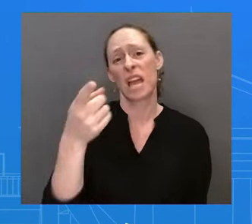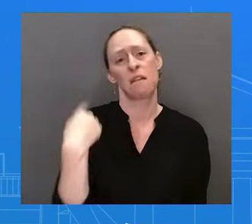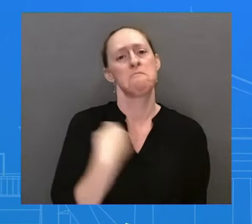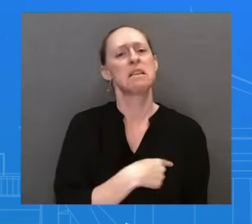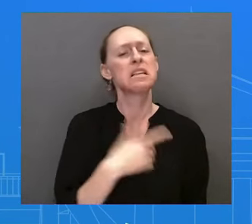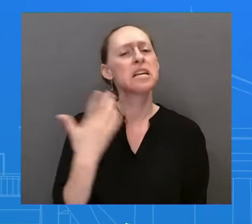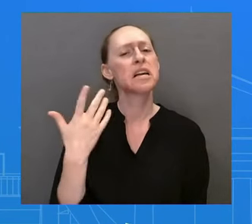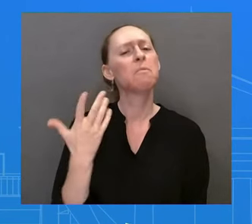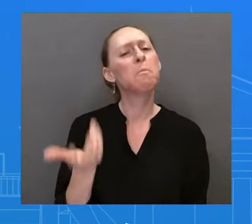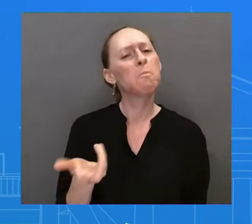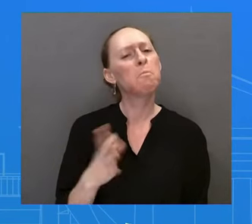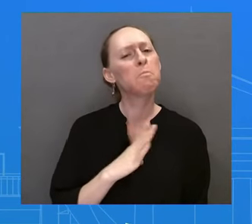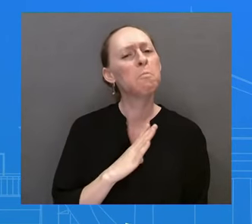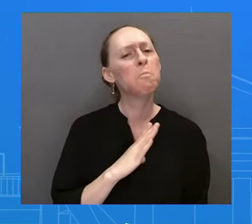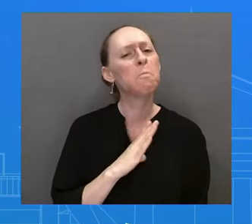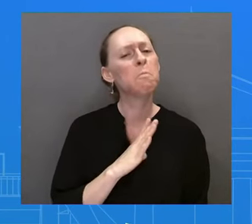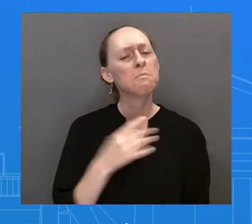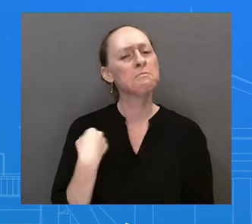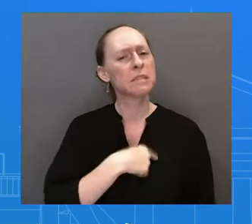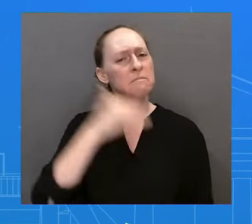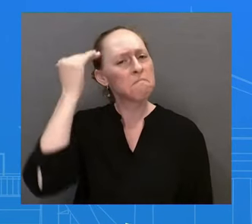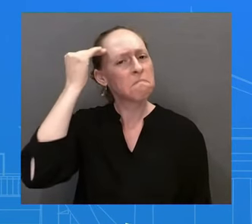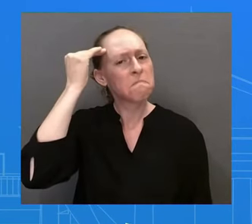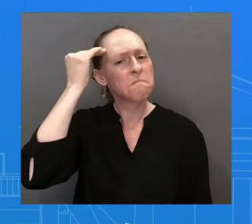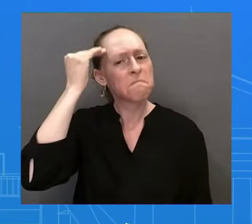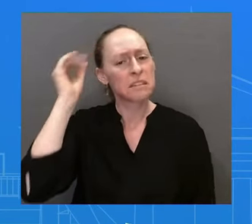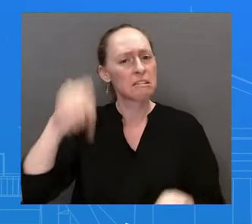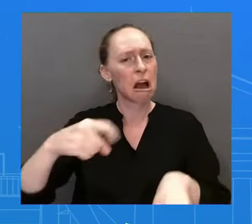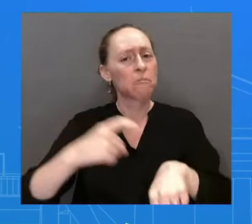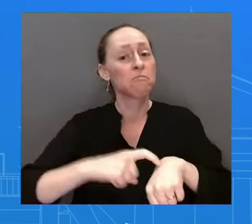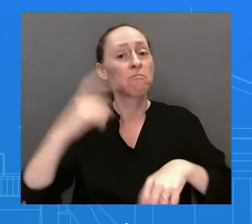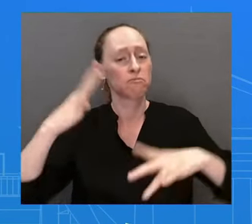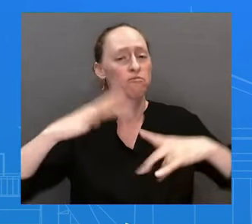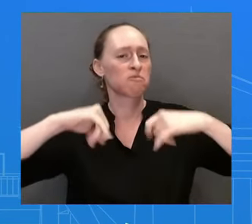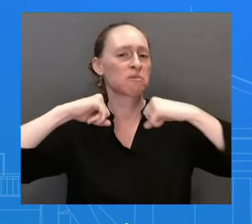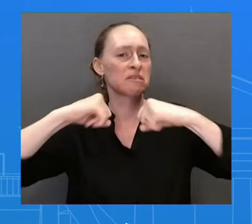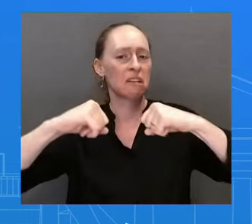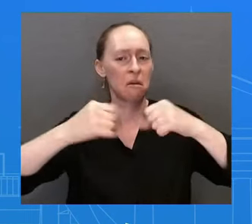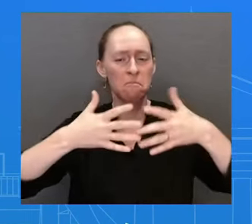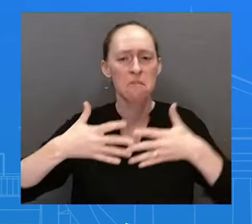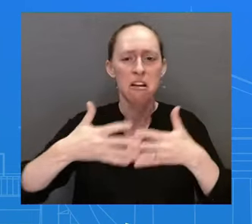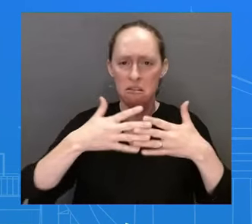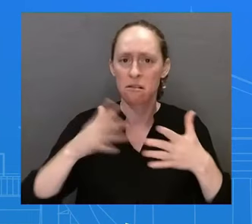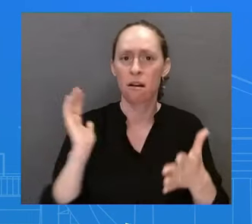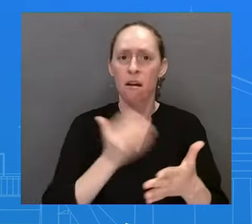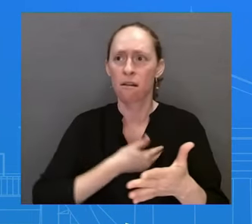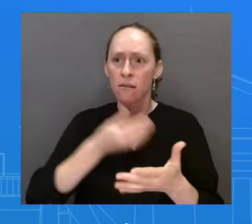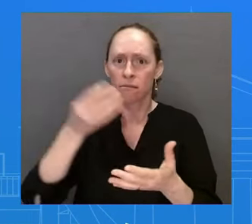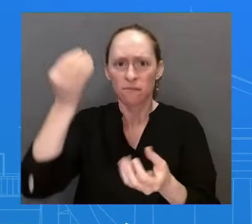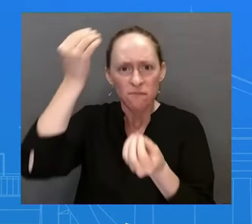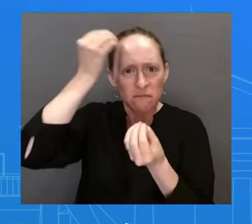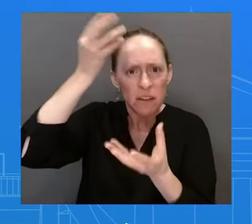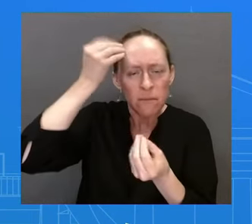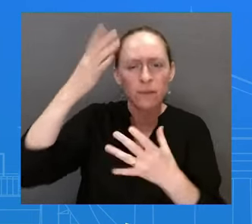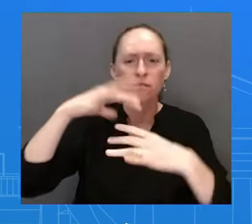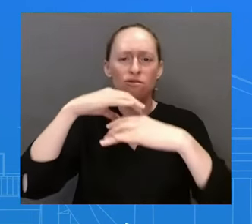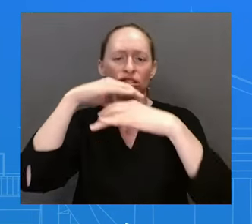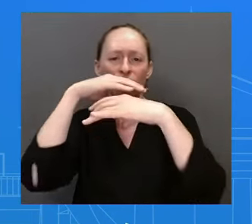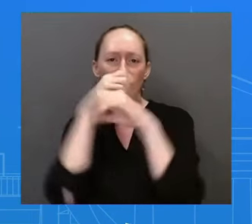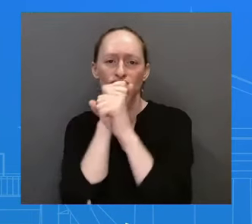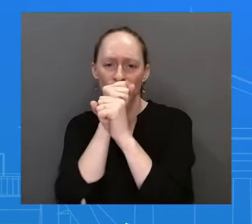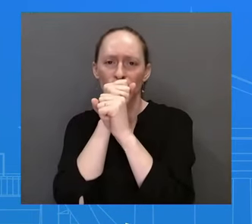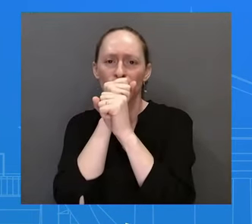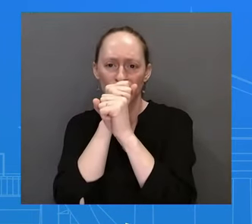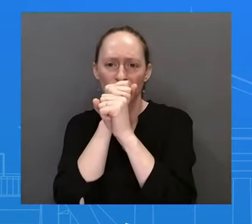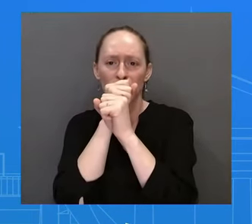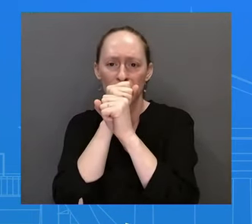nation's secrets in this hemisphere and beyond, and that that we can continue to defend the country appropriately. And can you just explain why you